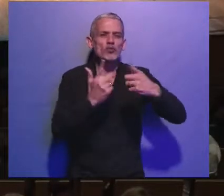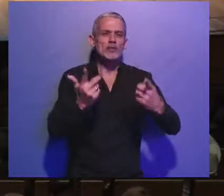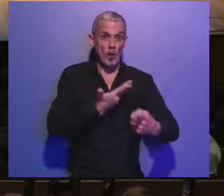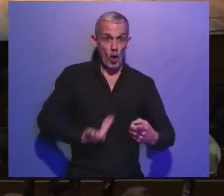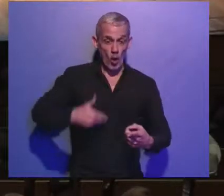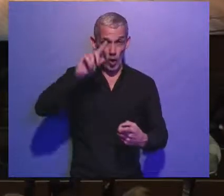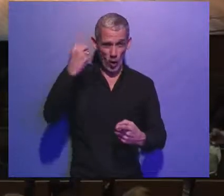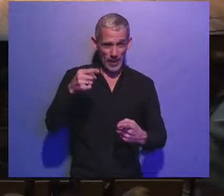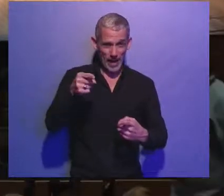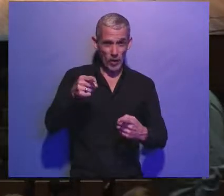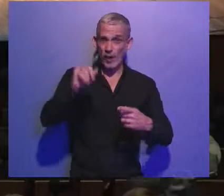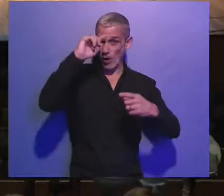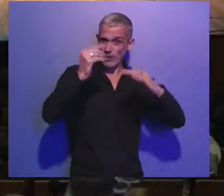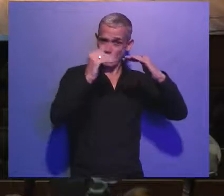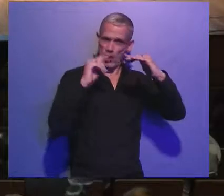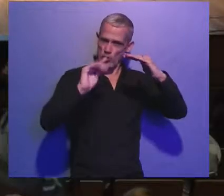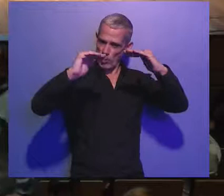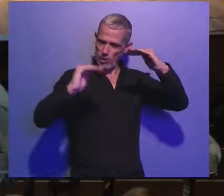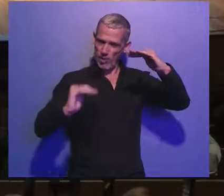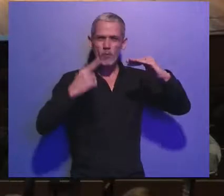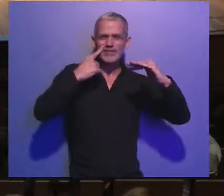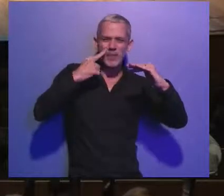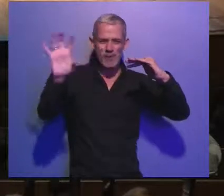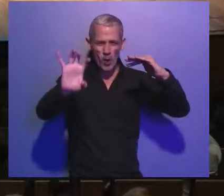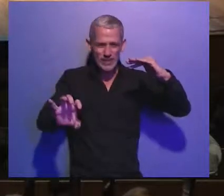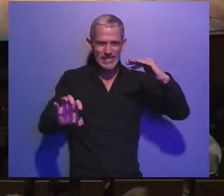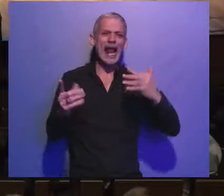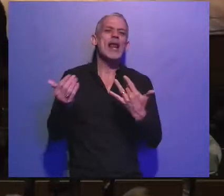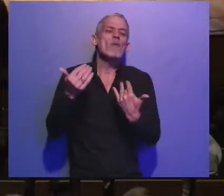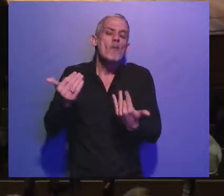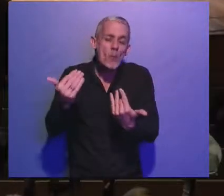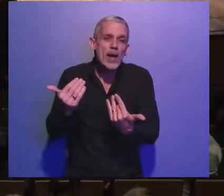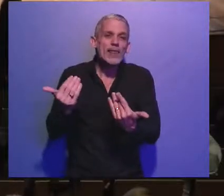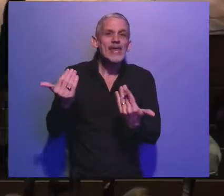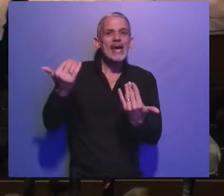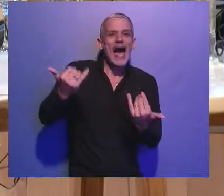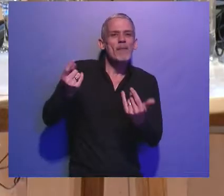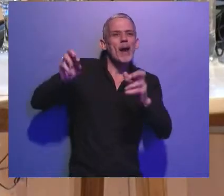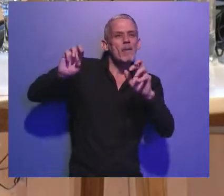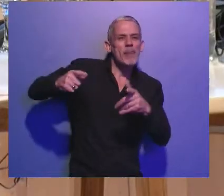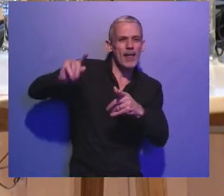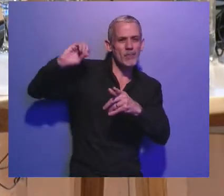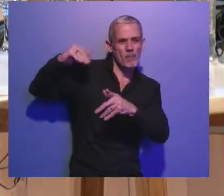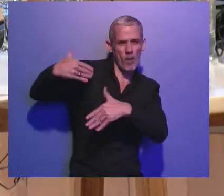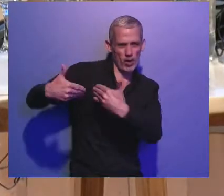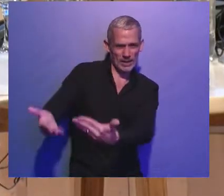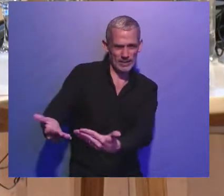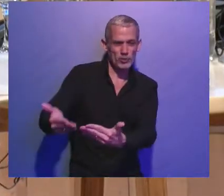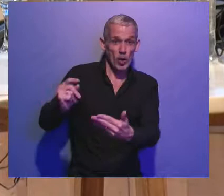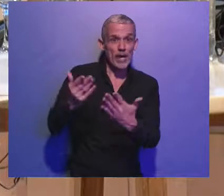particular advantages that subnational governments may have when implementing